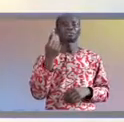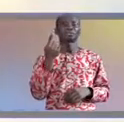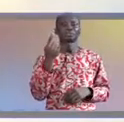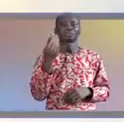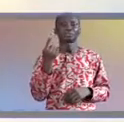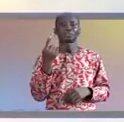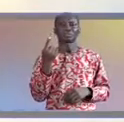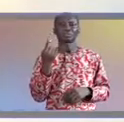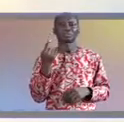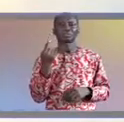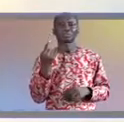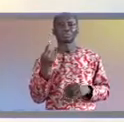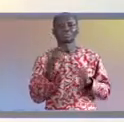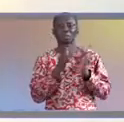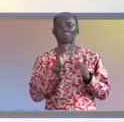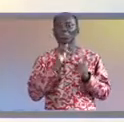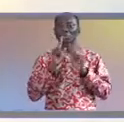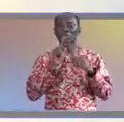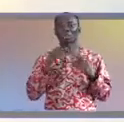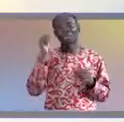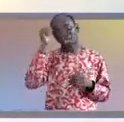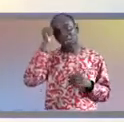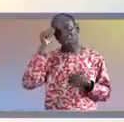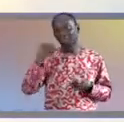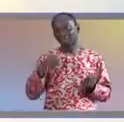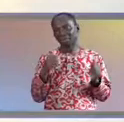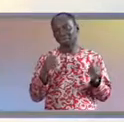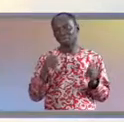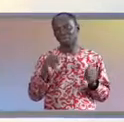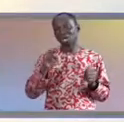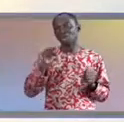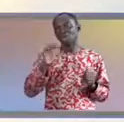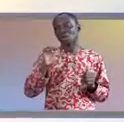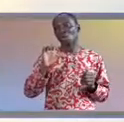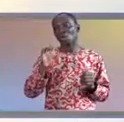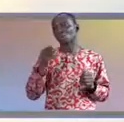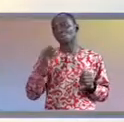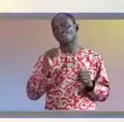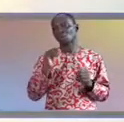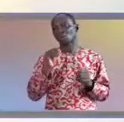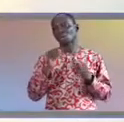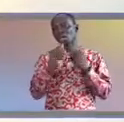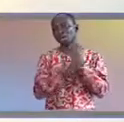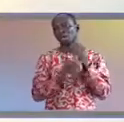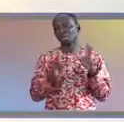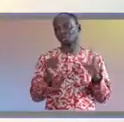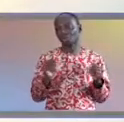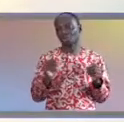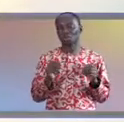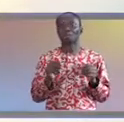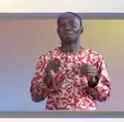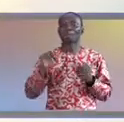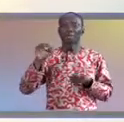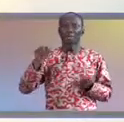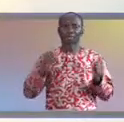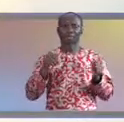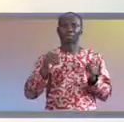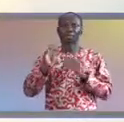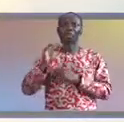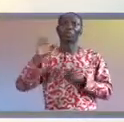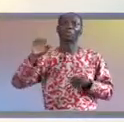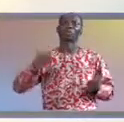Adam, ana ohuntu ni Enoch, ana Noah, ana Abraham. Onka fa oman Israel. So